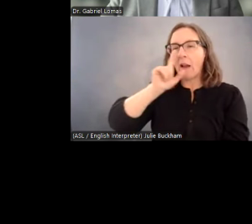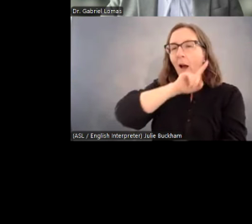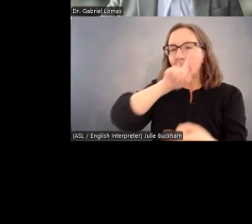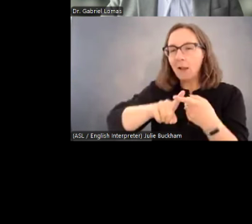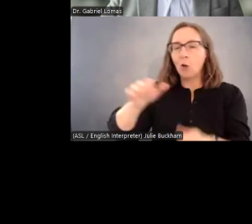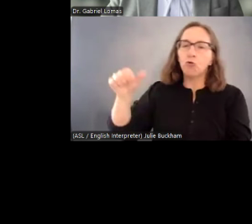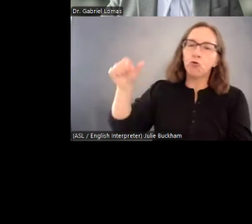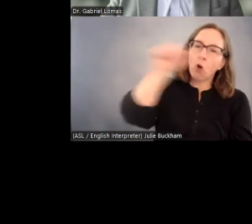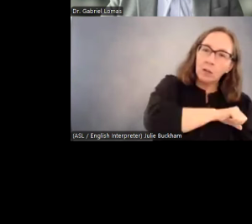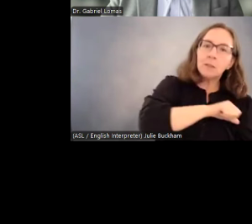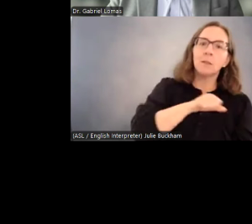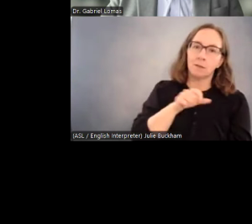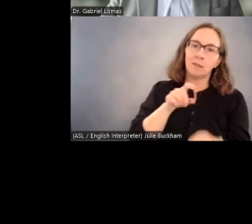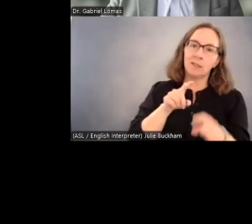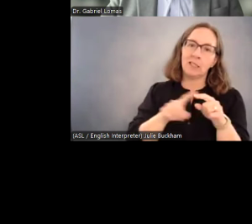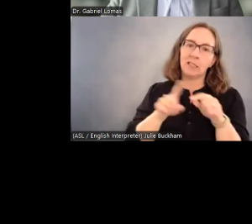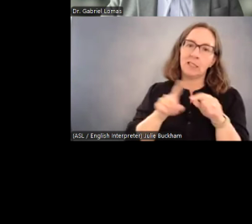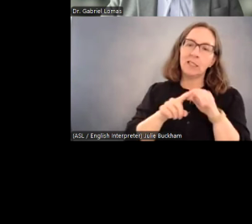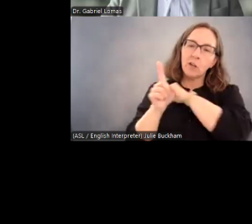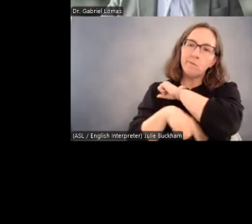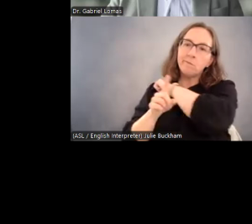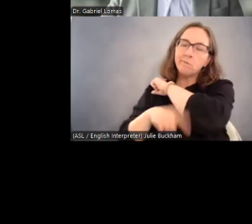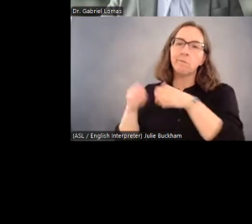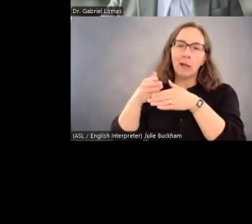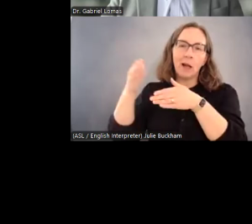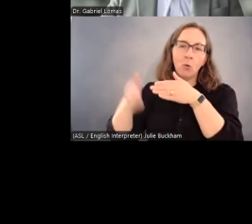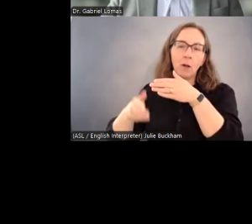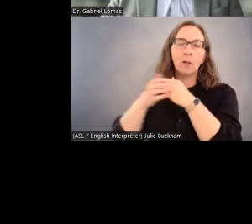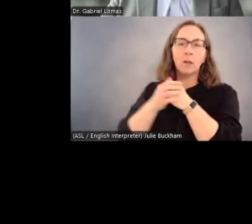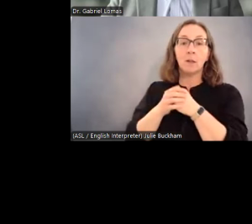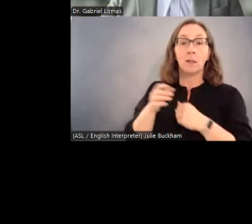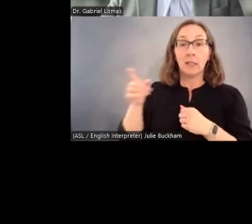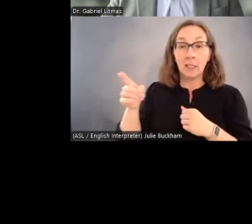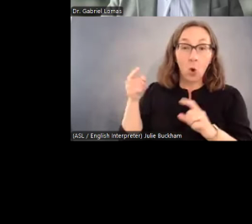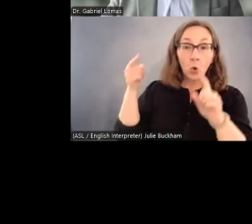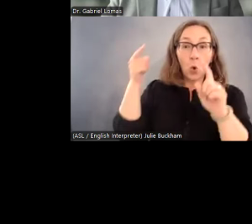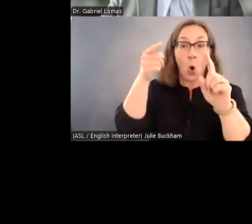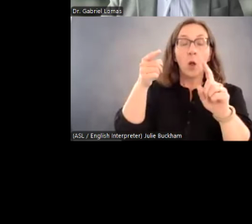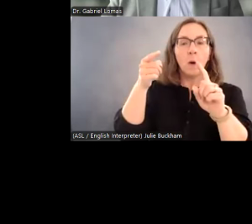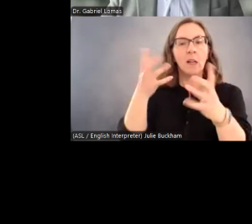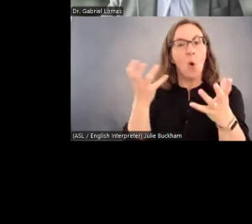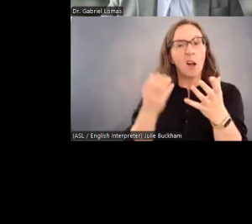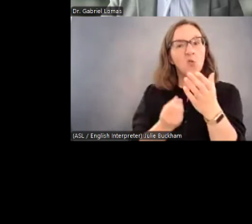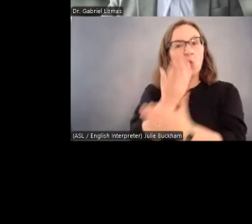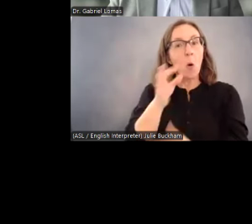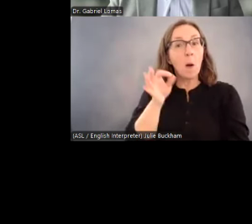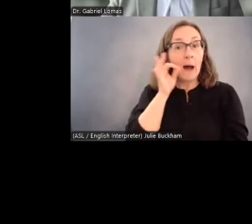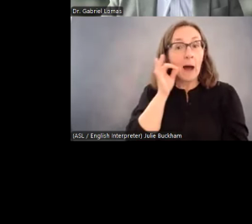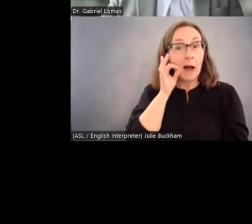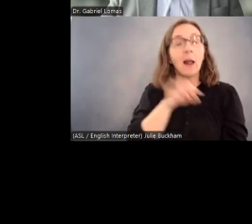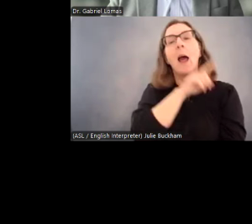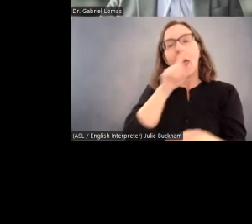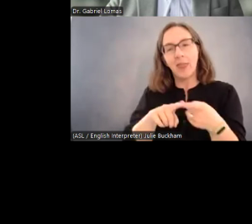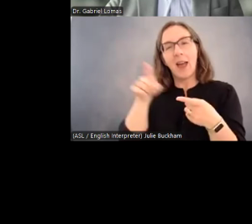number of consequences, and his vocational goal, to grow pot, and then when he turned 18, stop all drugs and